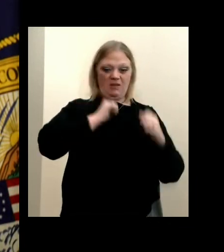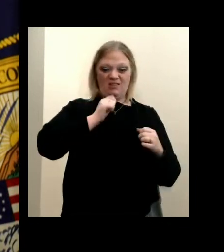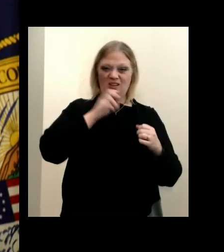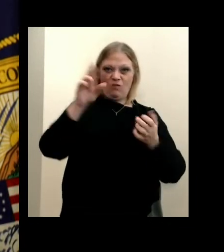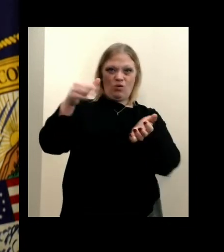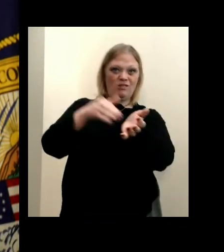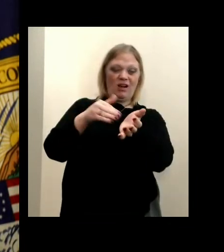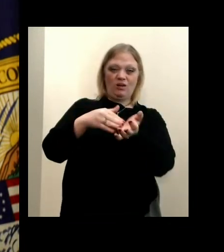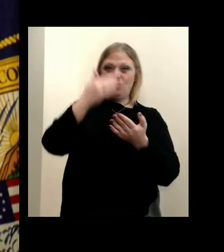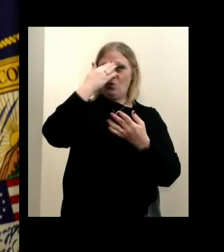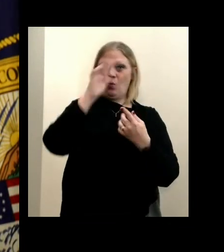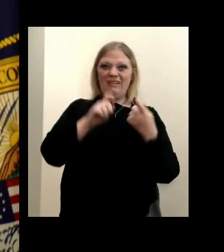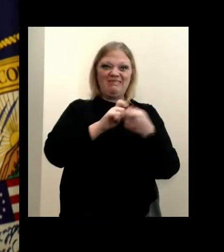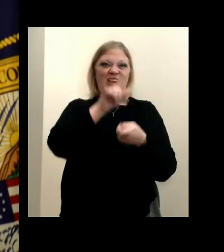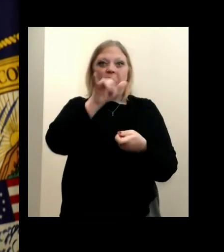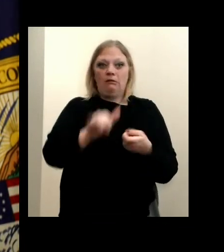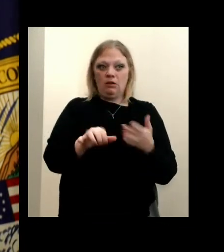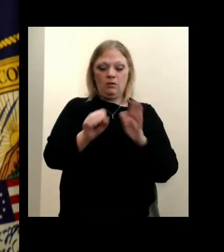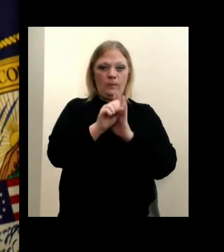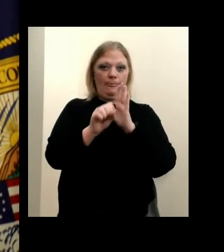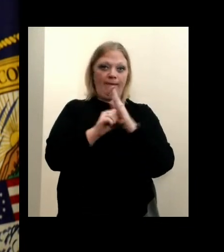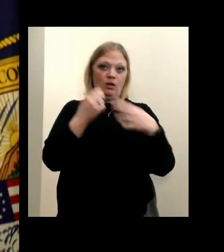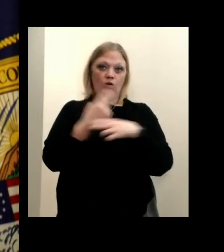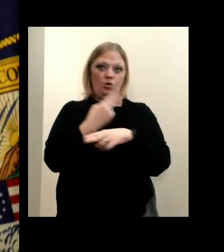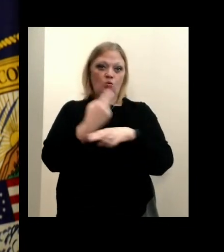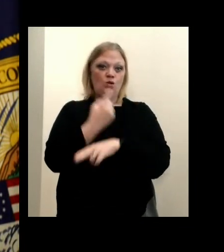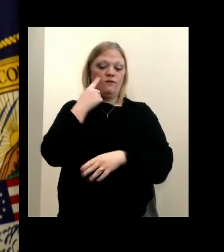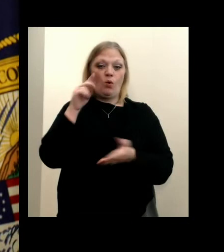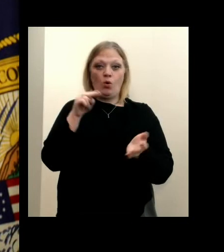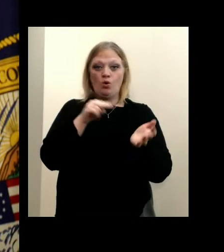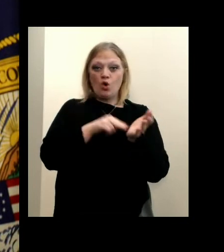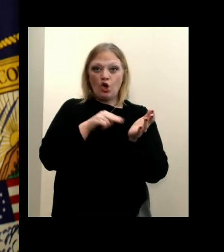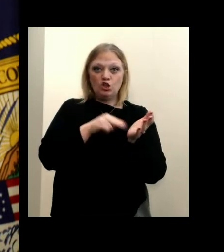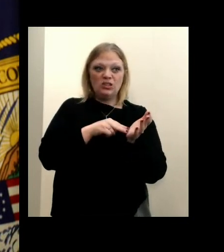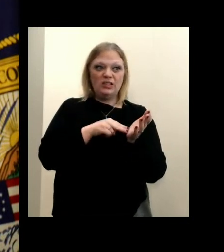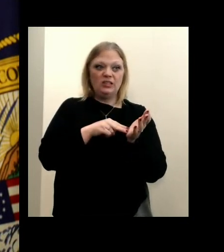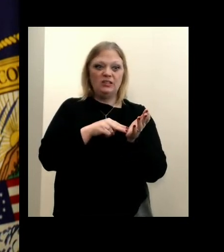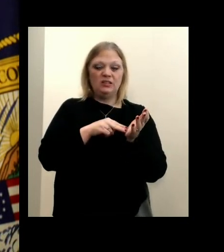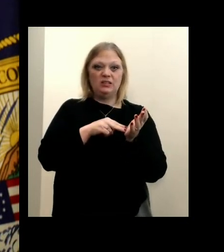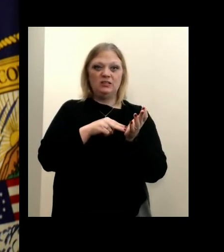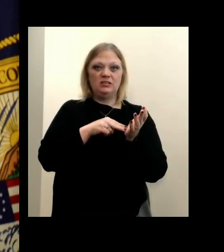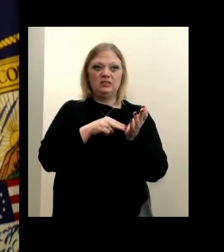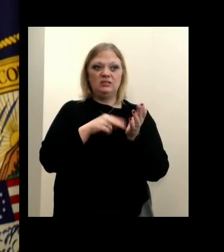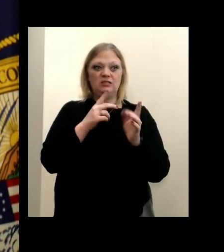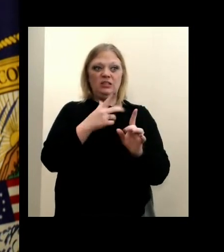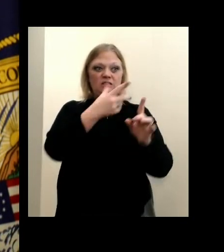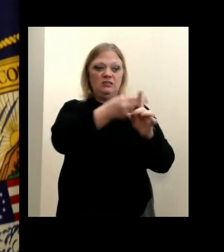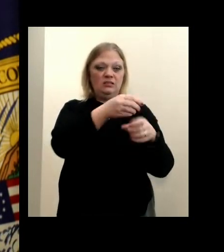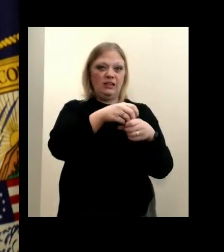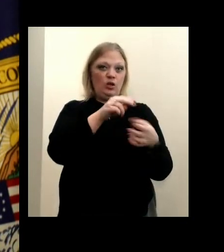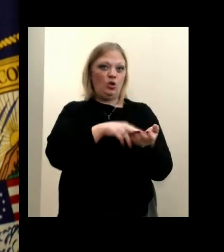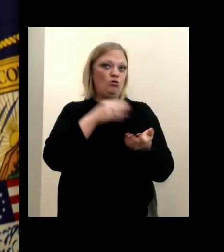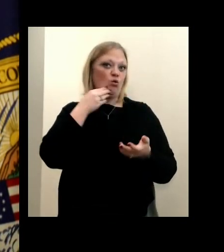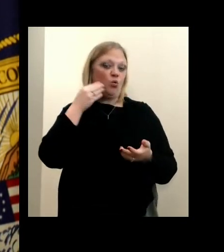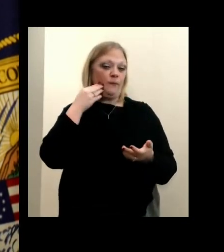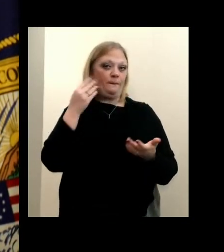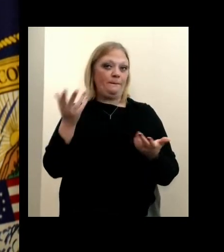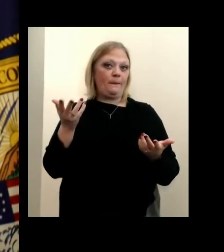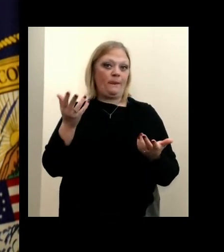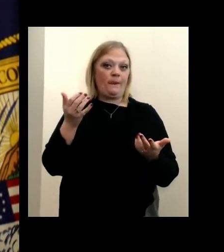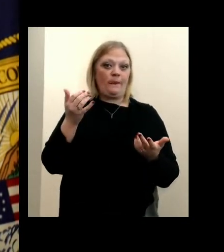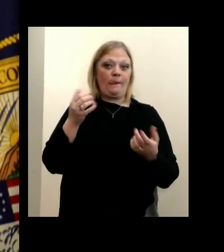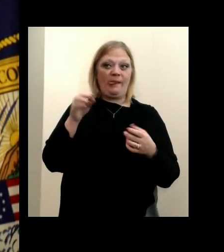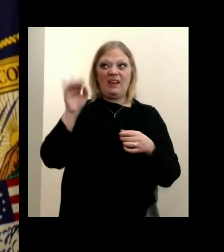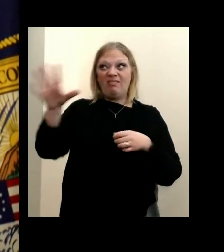know exactly what the state is using for nurses who are doing the vaccinations in nursing homes. And at their site, I